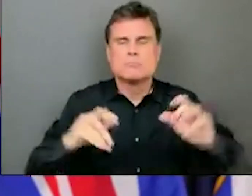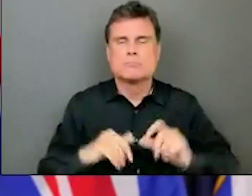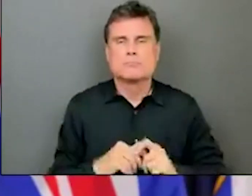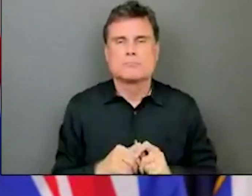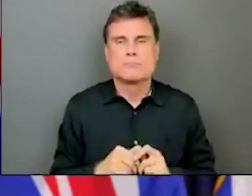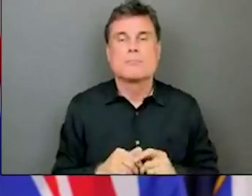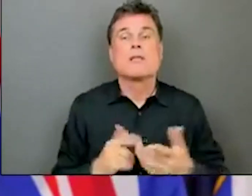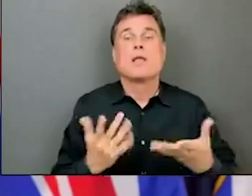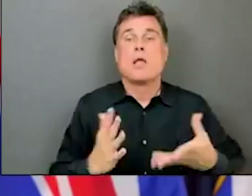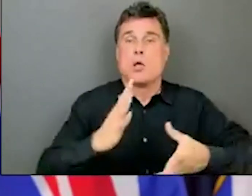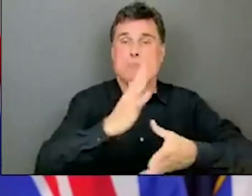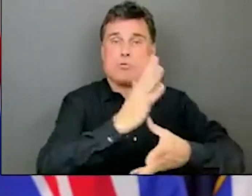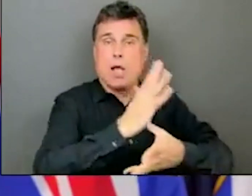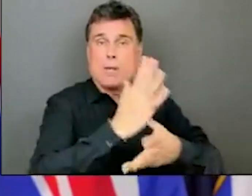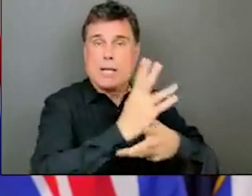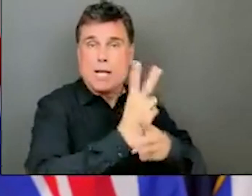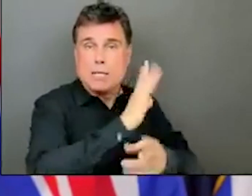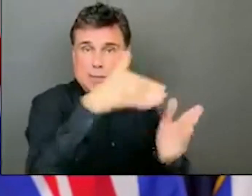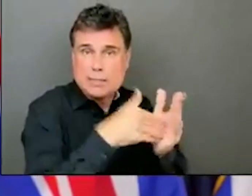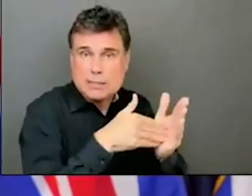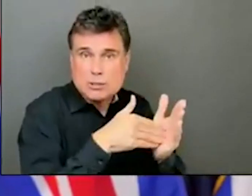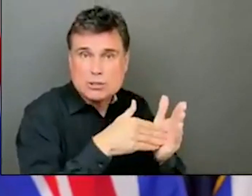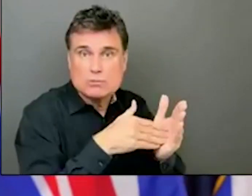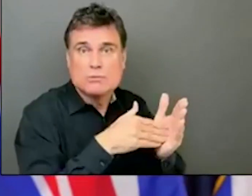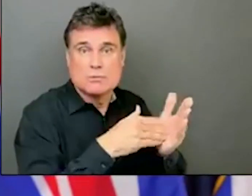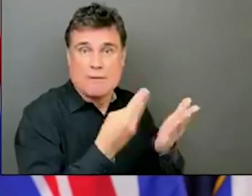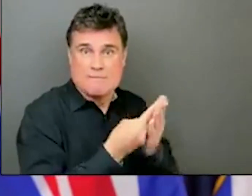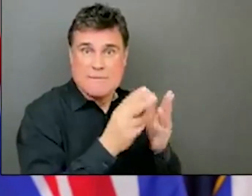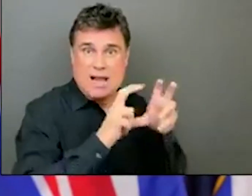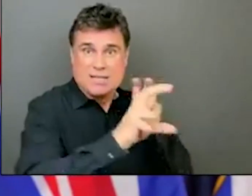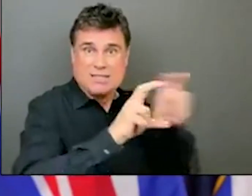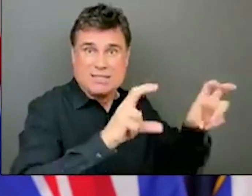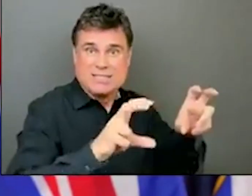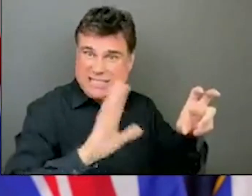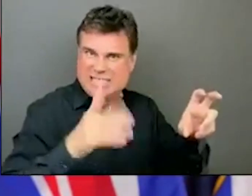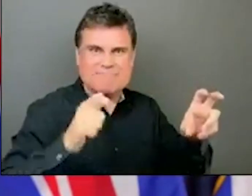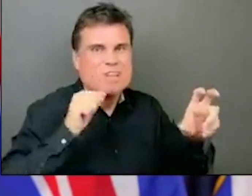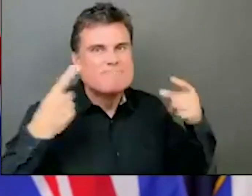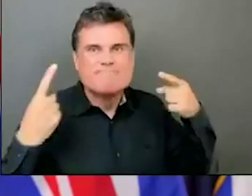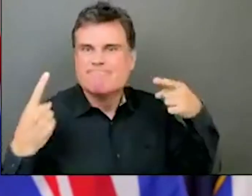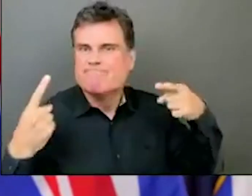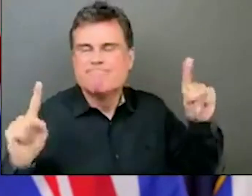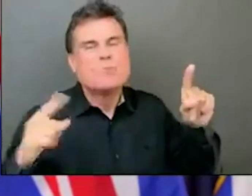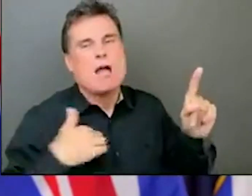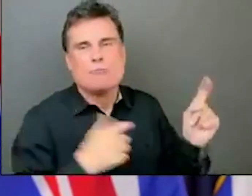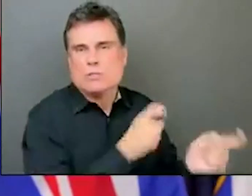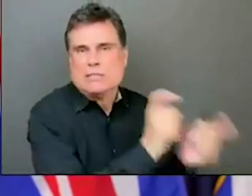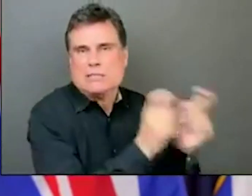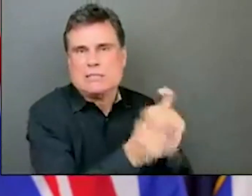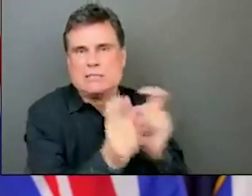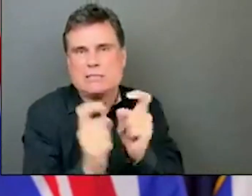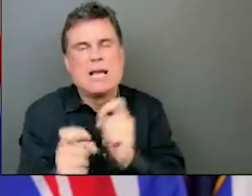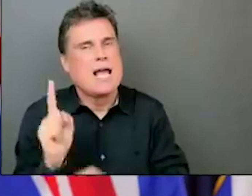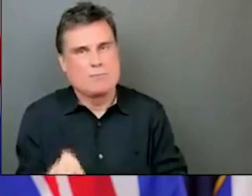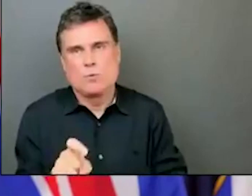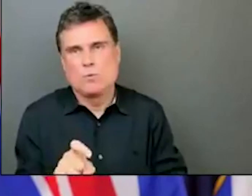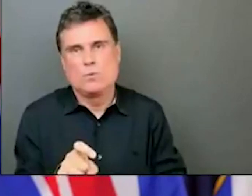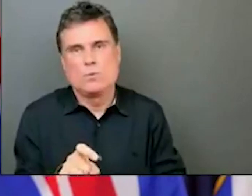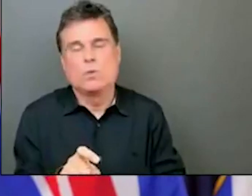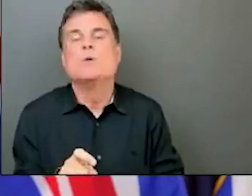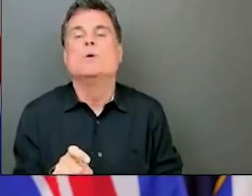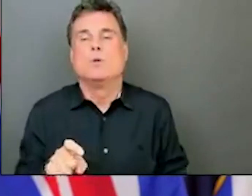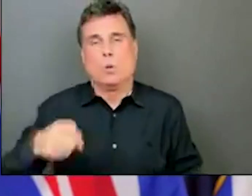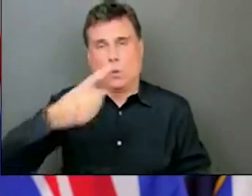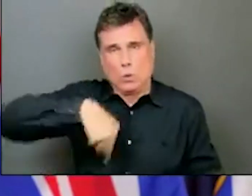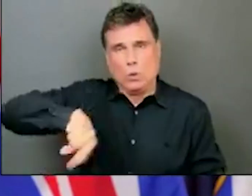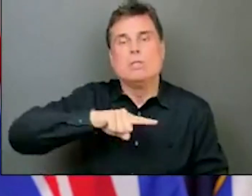fact since 2017, of our primary care system, focusing on team-based care. So you've seen the development of more than 24 urgent and